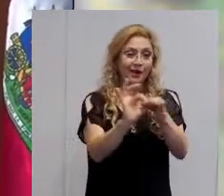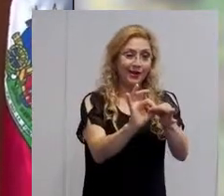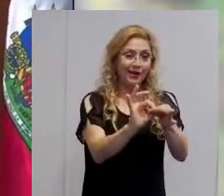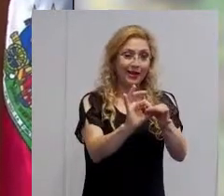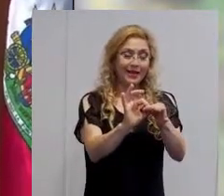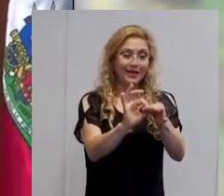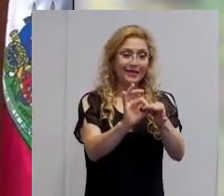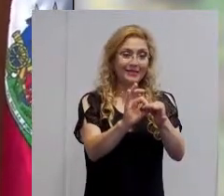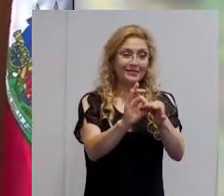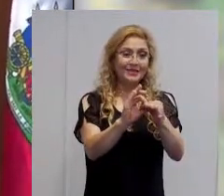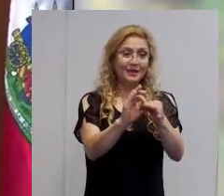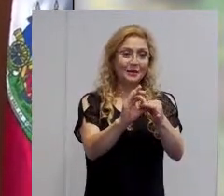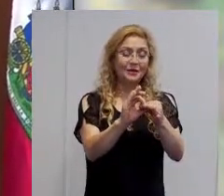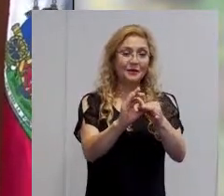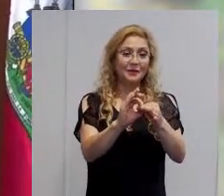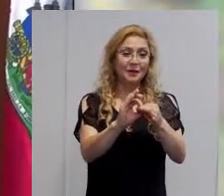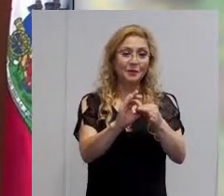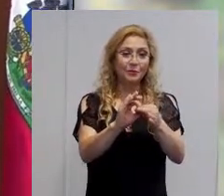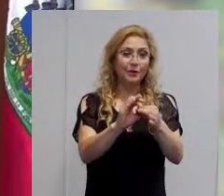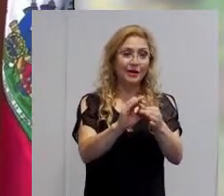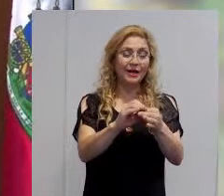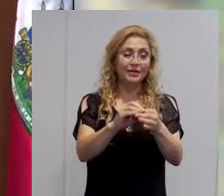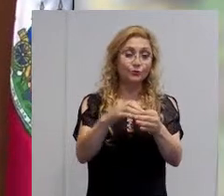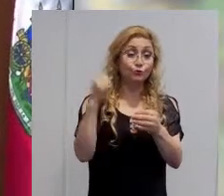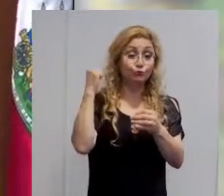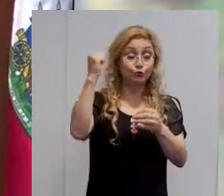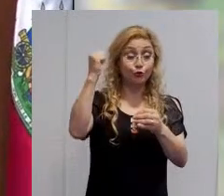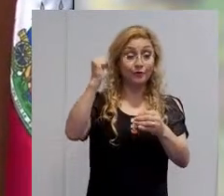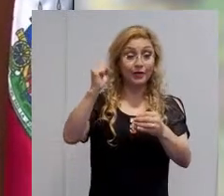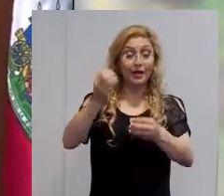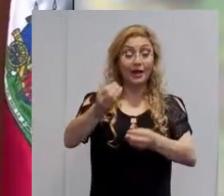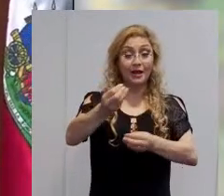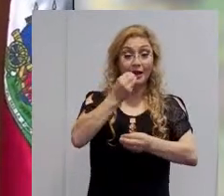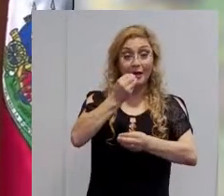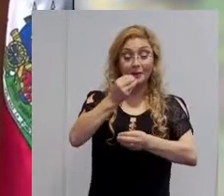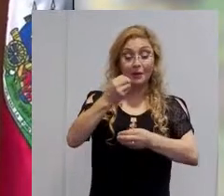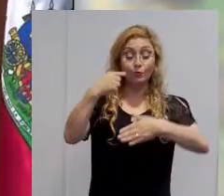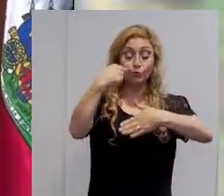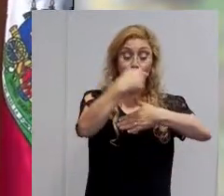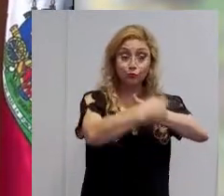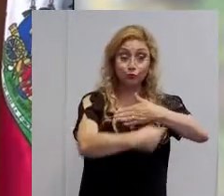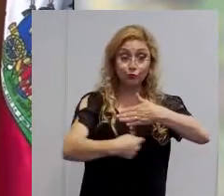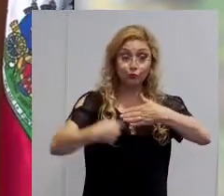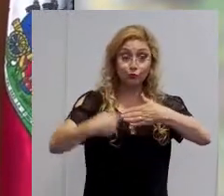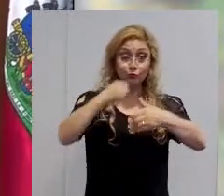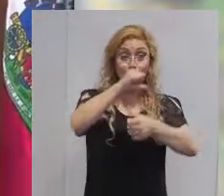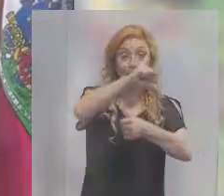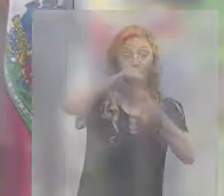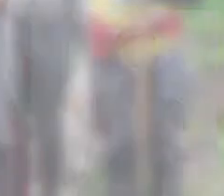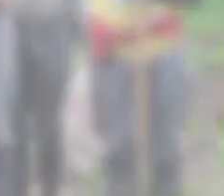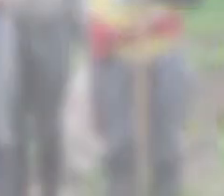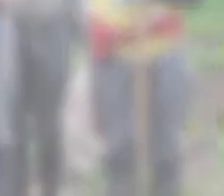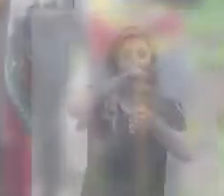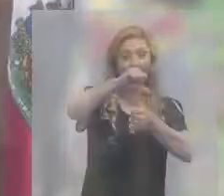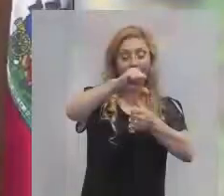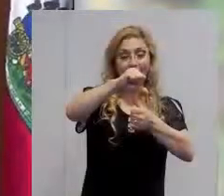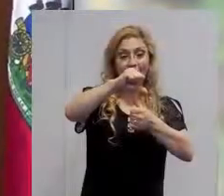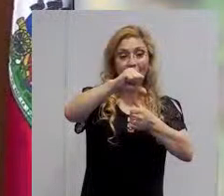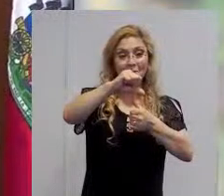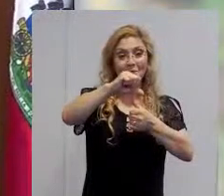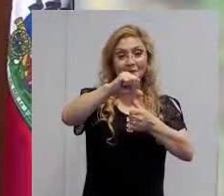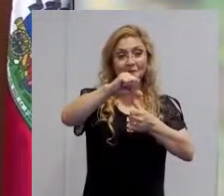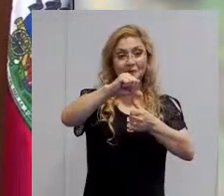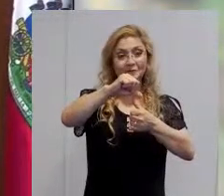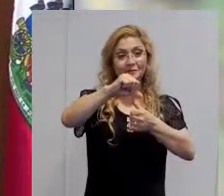Greetings on behalf of the Partnership for Food Security of Latin America and the Caribbean.